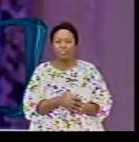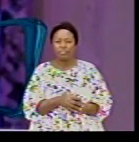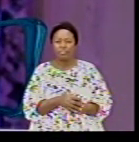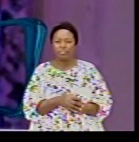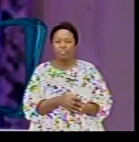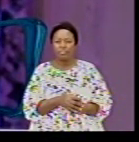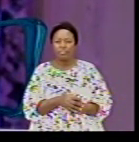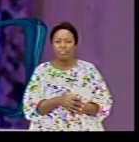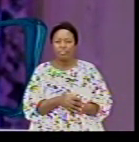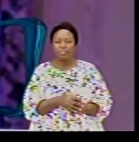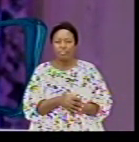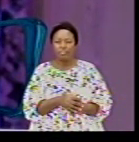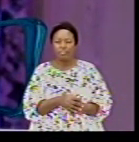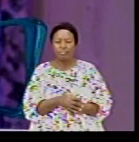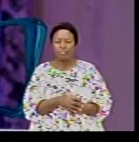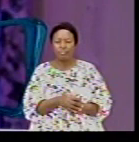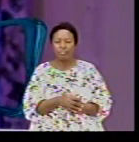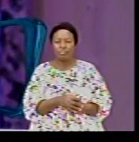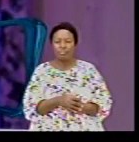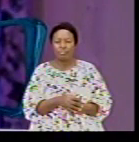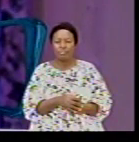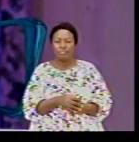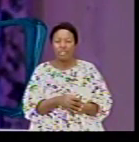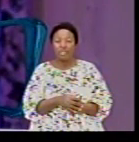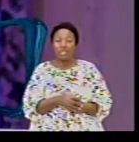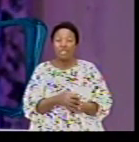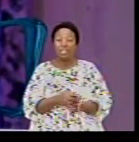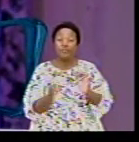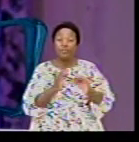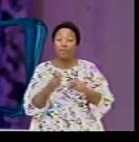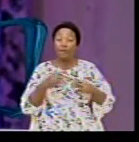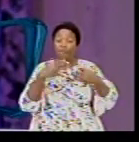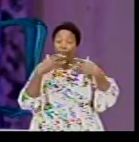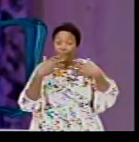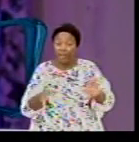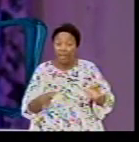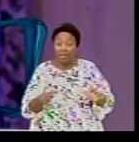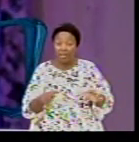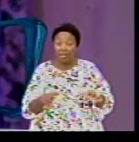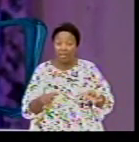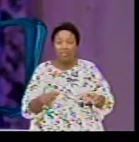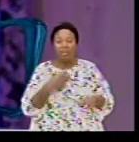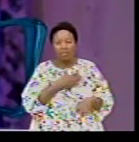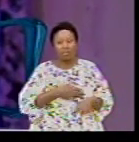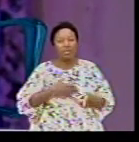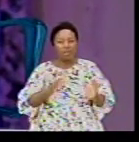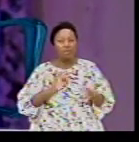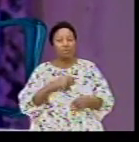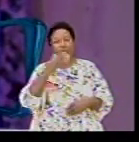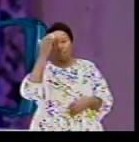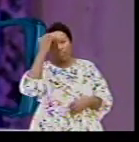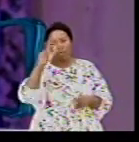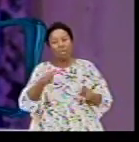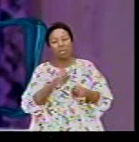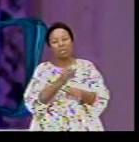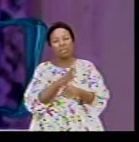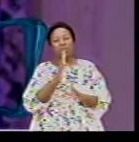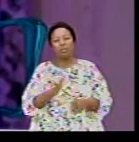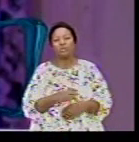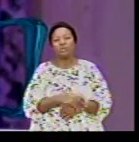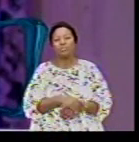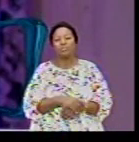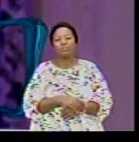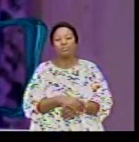Counselor, after finishing your section, supervisor, you should wave the flag to show that you are finished in